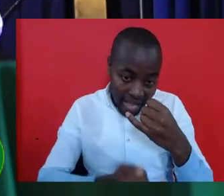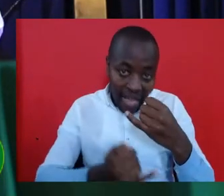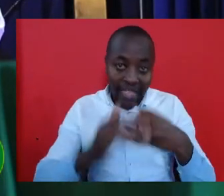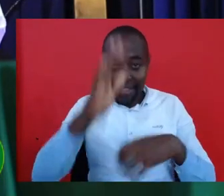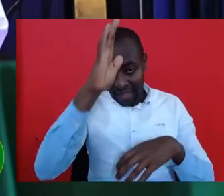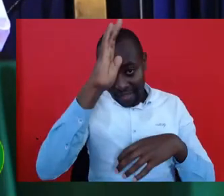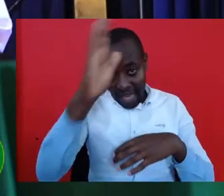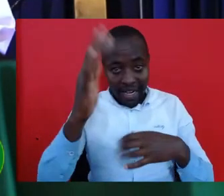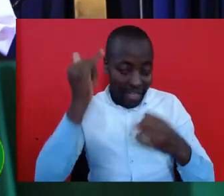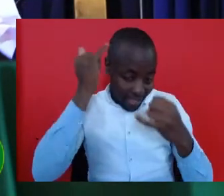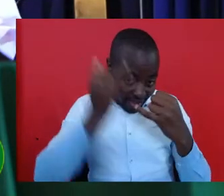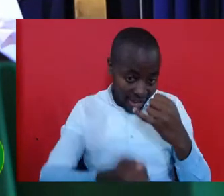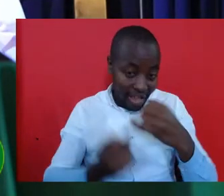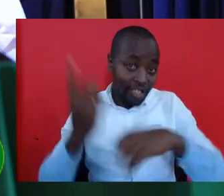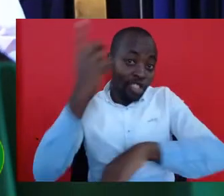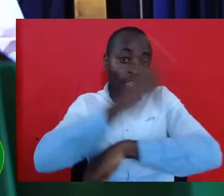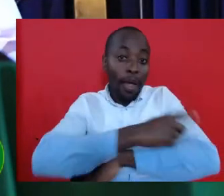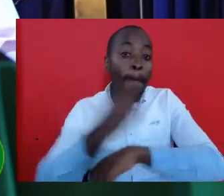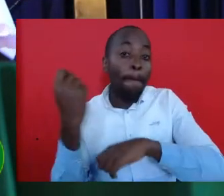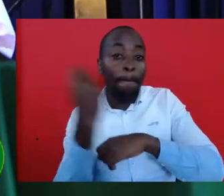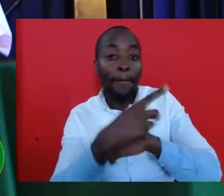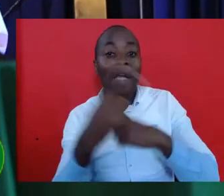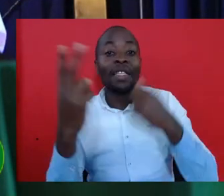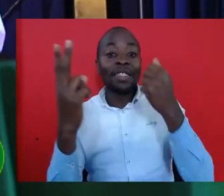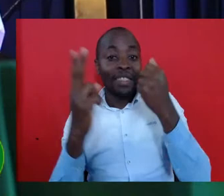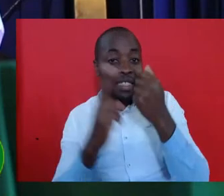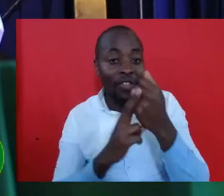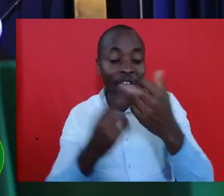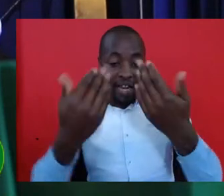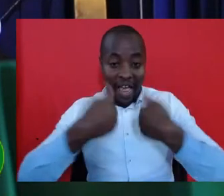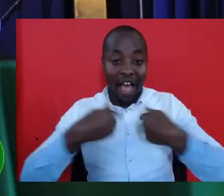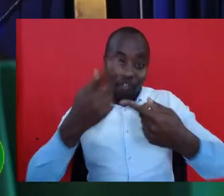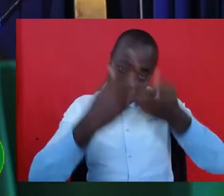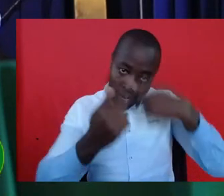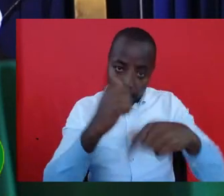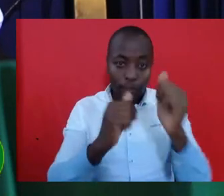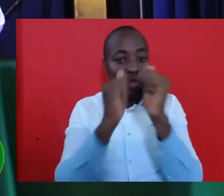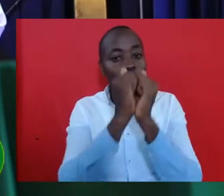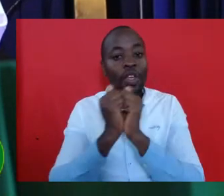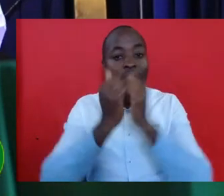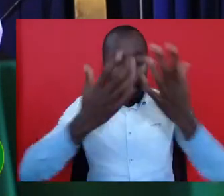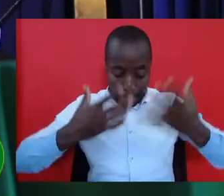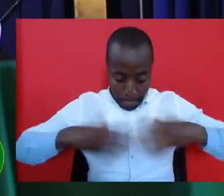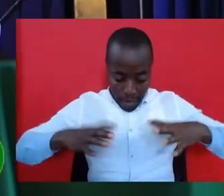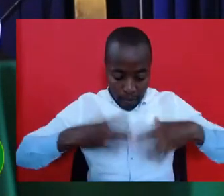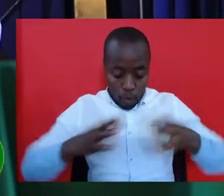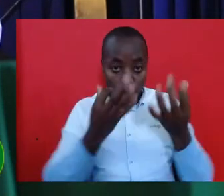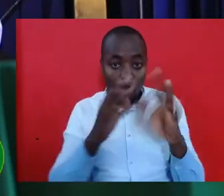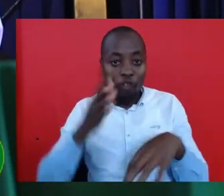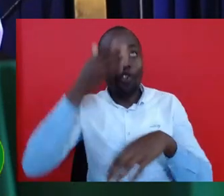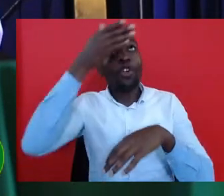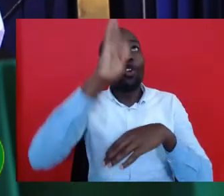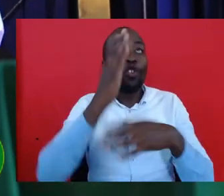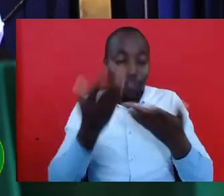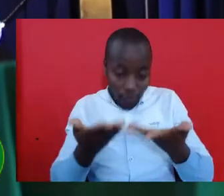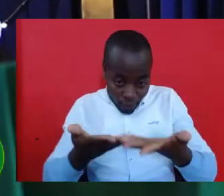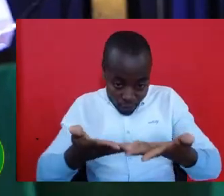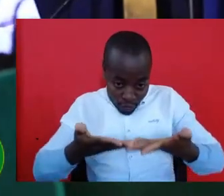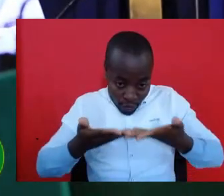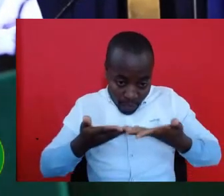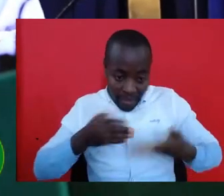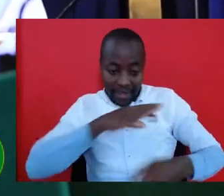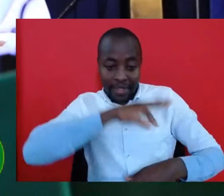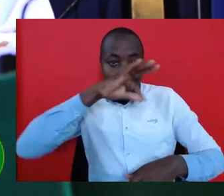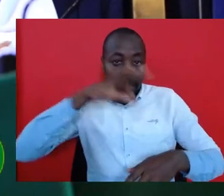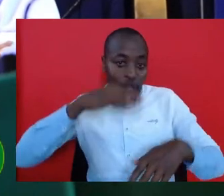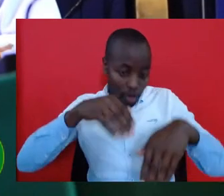day of the month of July. And we have come together, the people of God, drawn by His Spirit